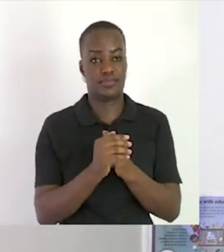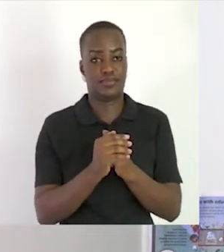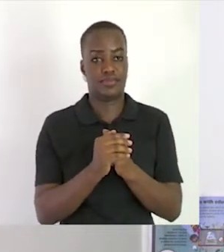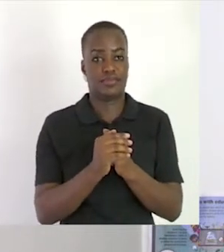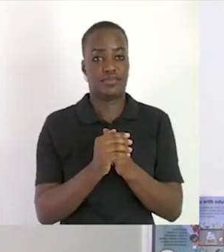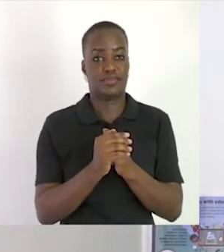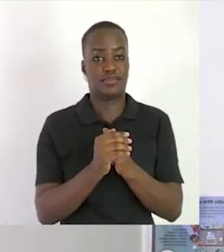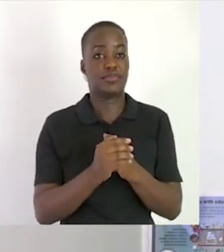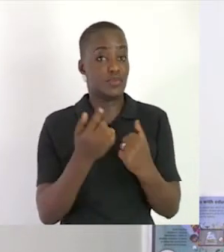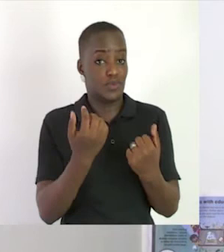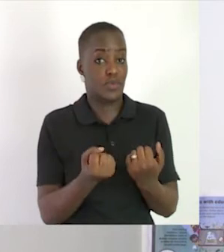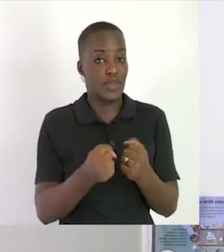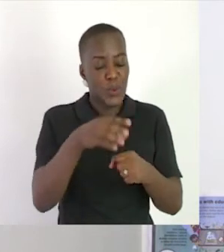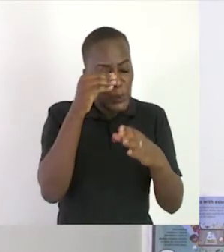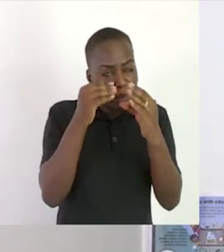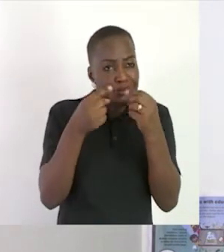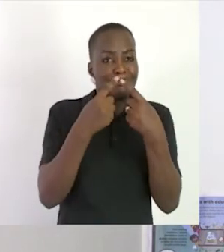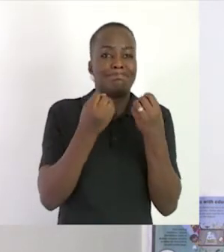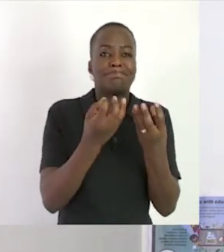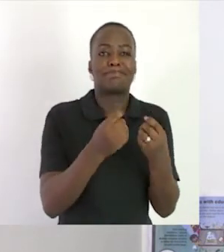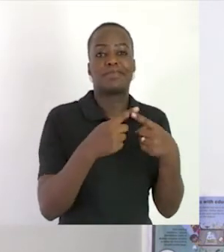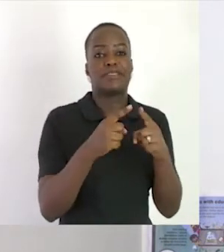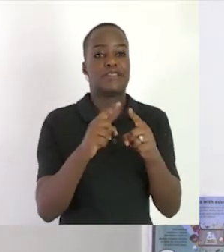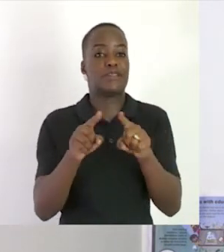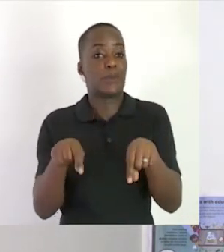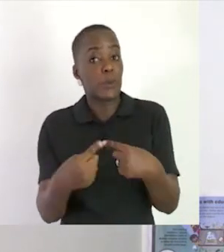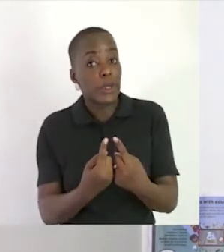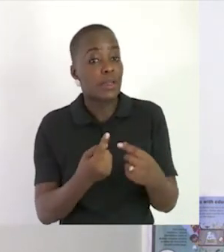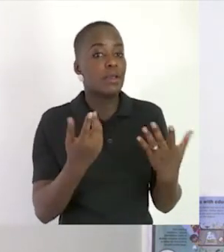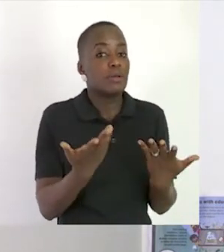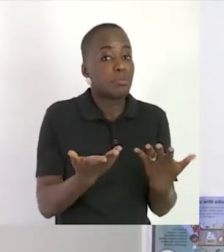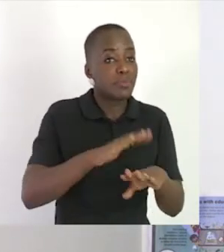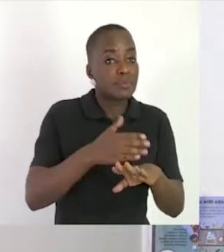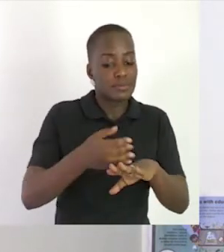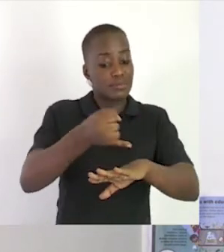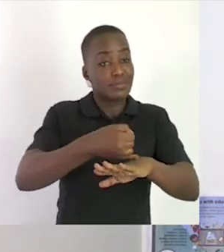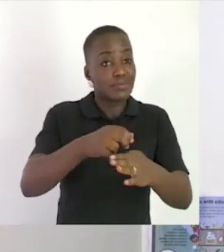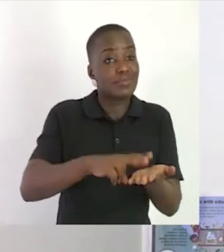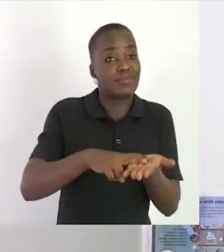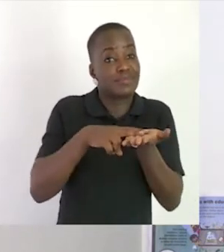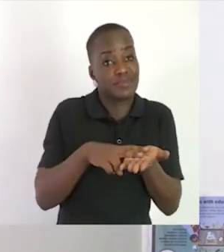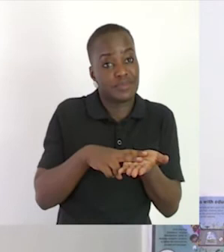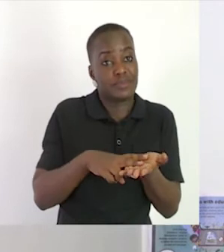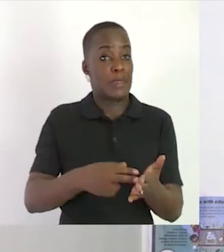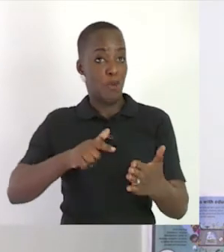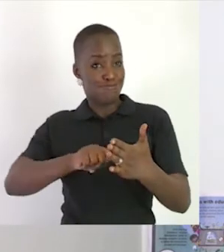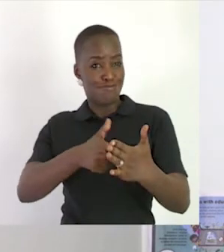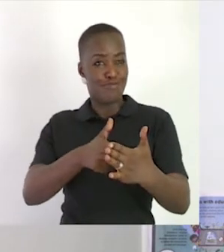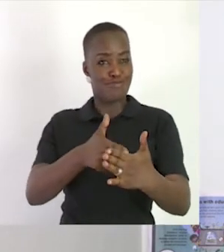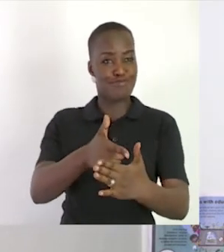materials. We have been learning all sorts of things like place values and